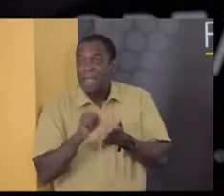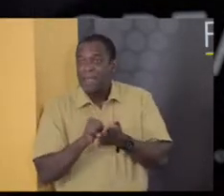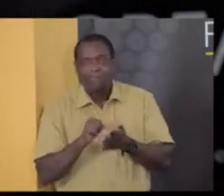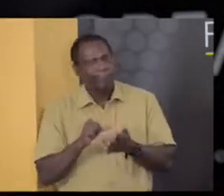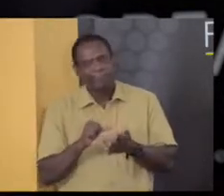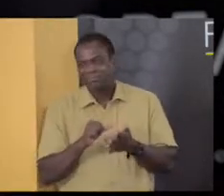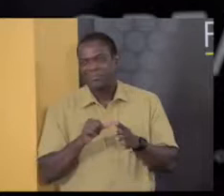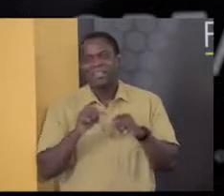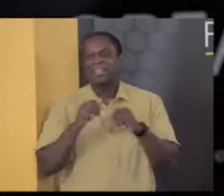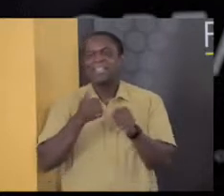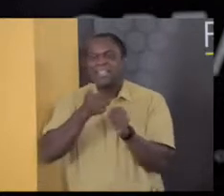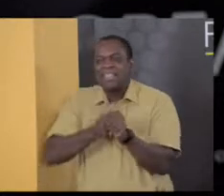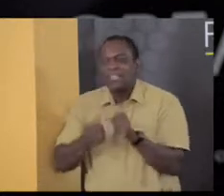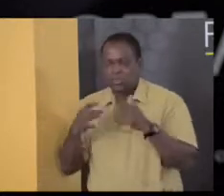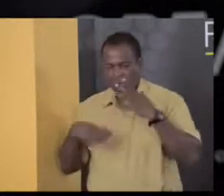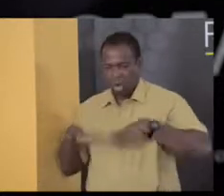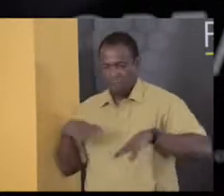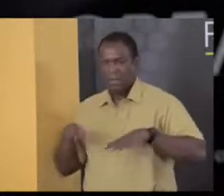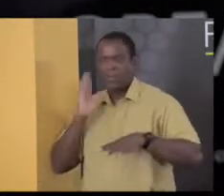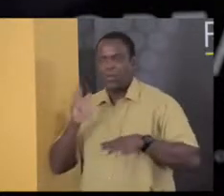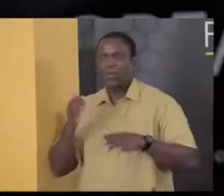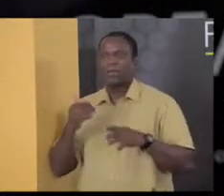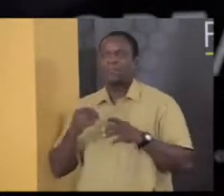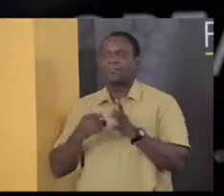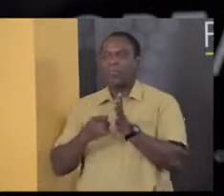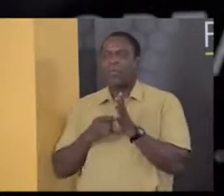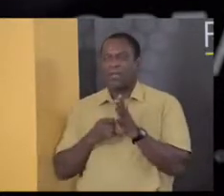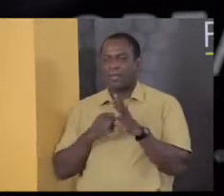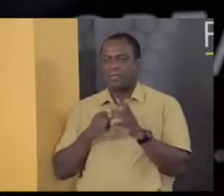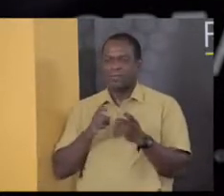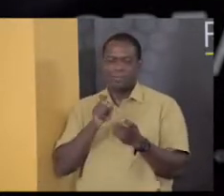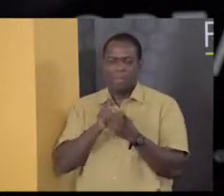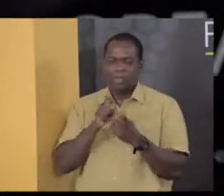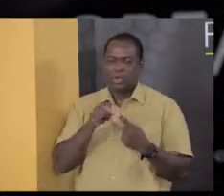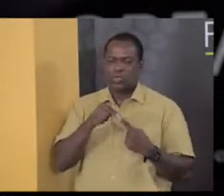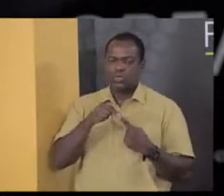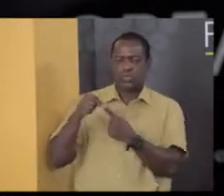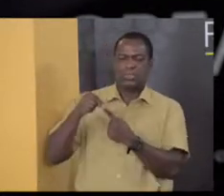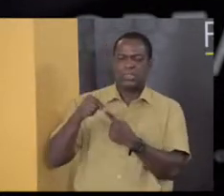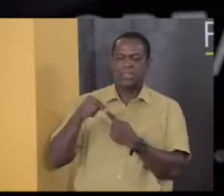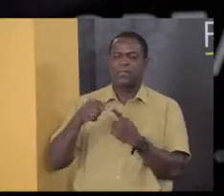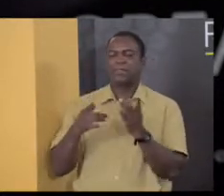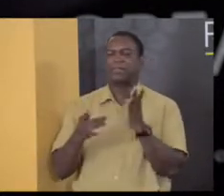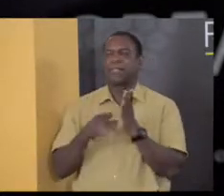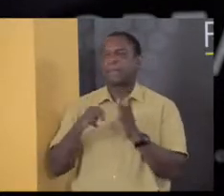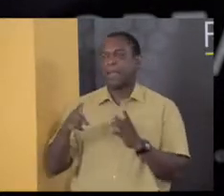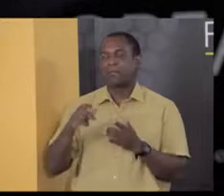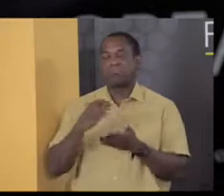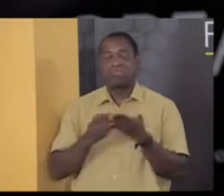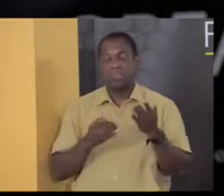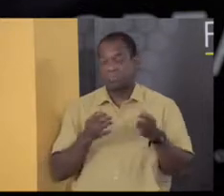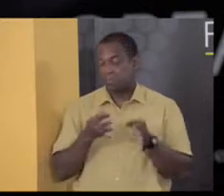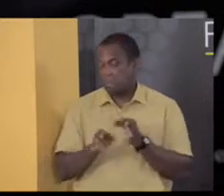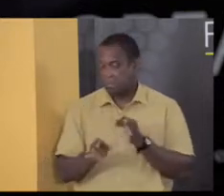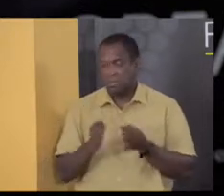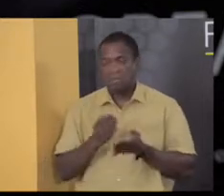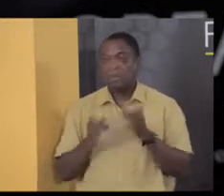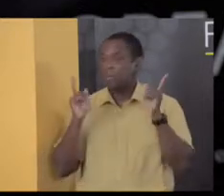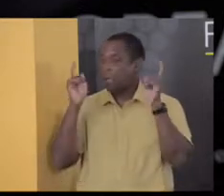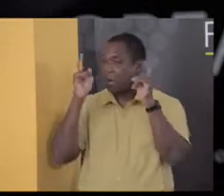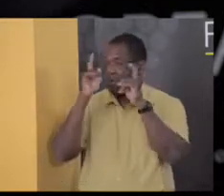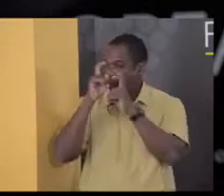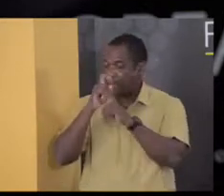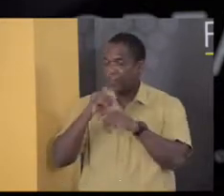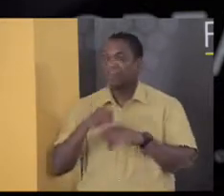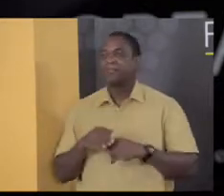tech pack. It depends on the design. Every single garment requires a tech pack. Some will be more simple, some